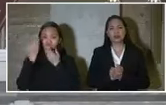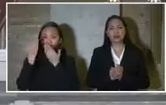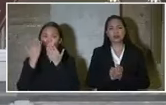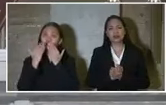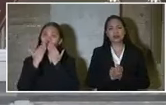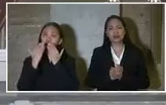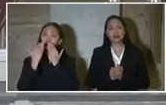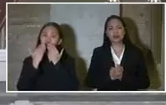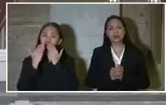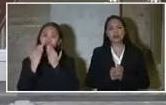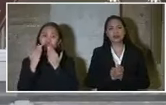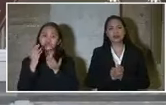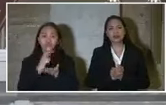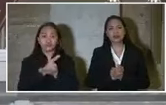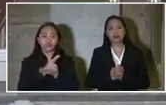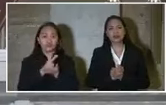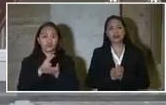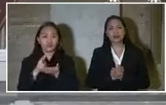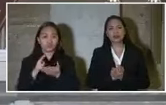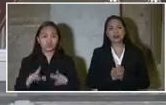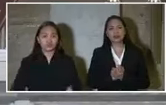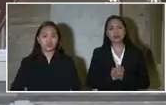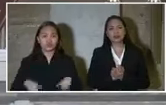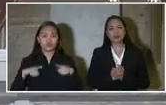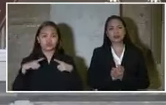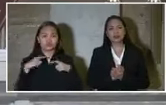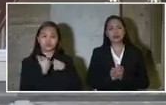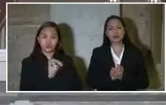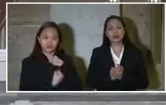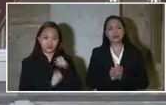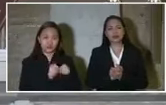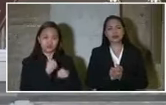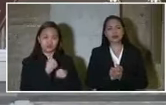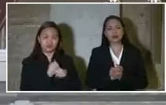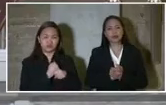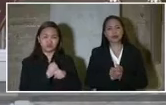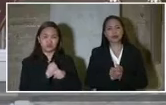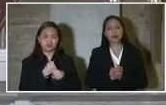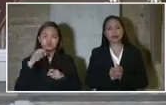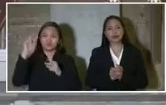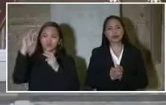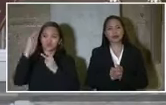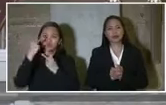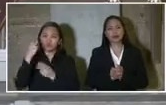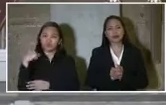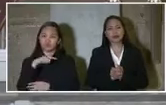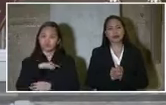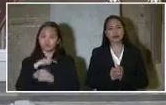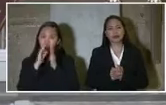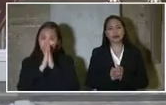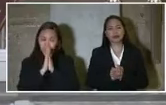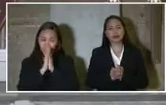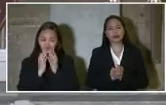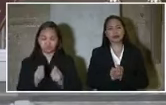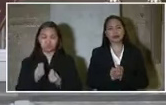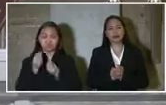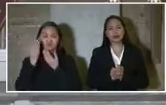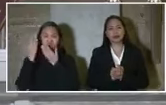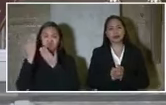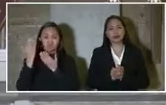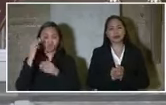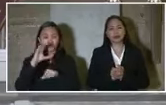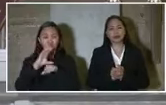thanksgiving this holy and living sacrifice. Look, we pray, upon the oblation of your